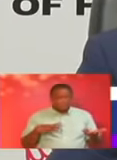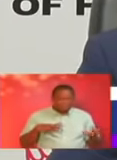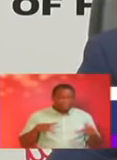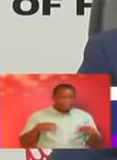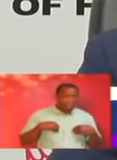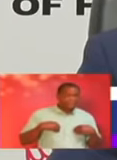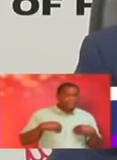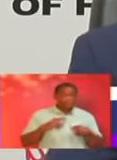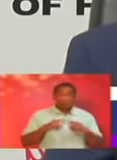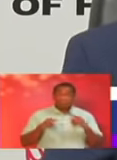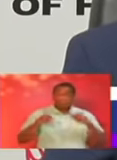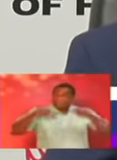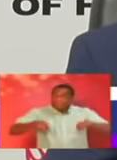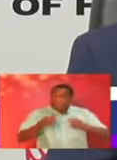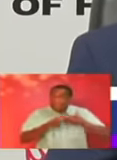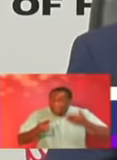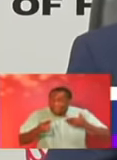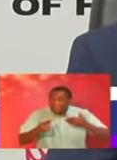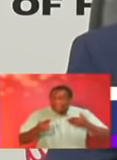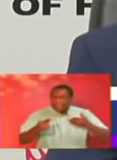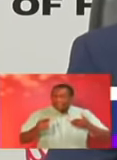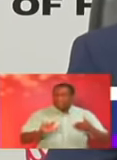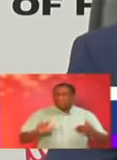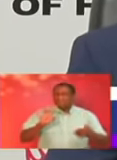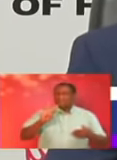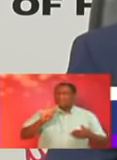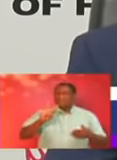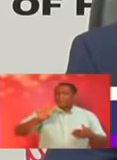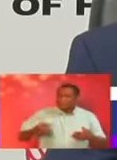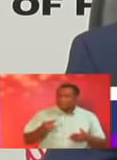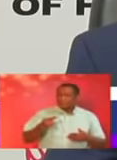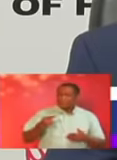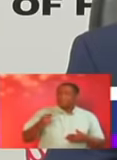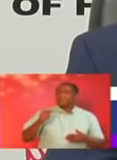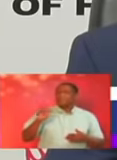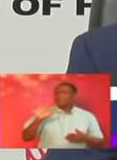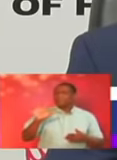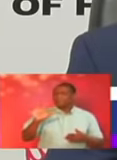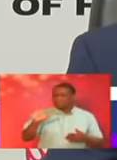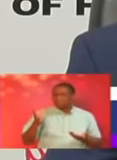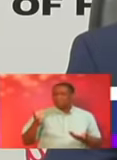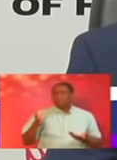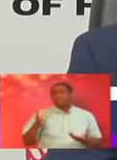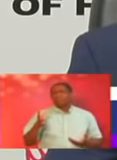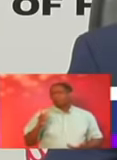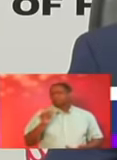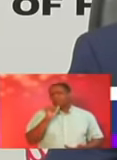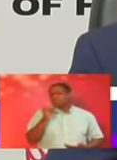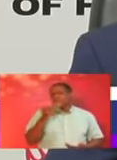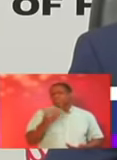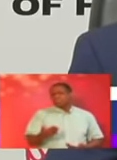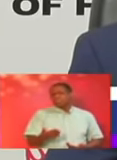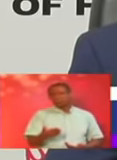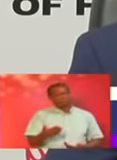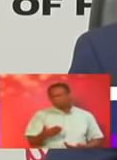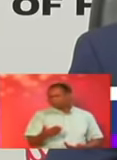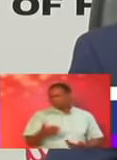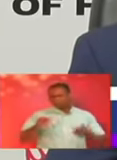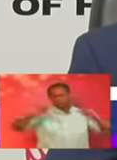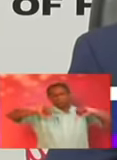week, we are down to 4,005. That is abysmal. That is abysmal. When you consider that